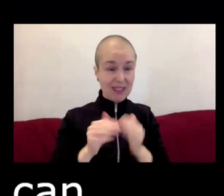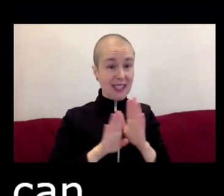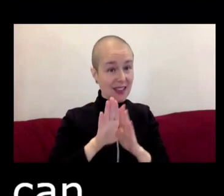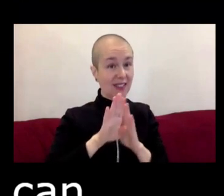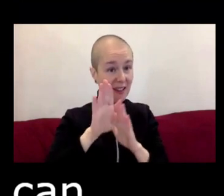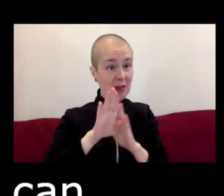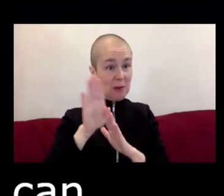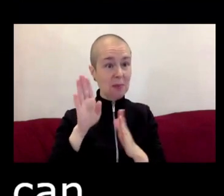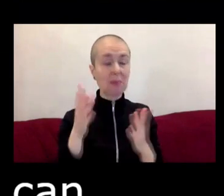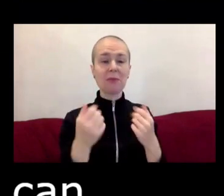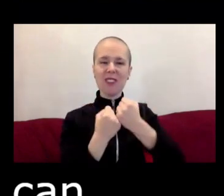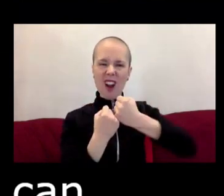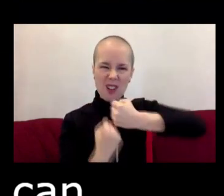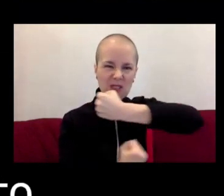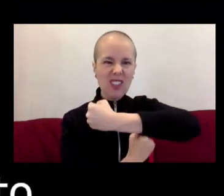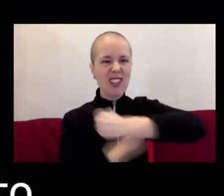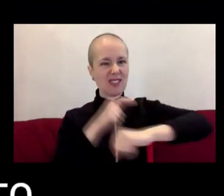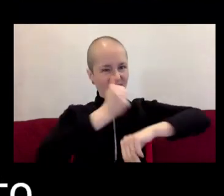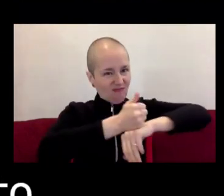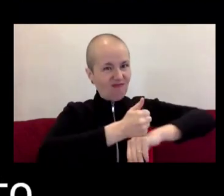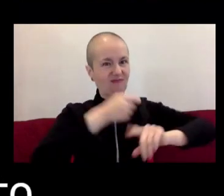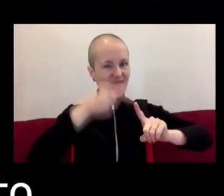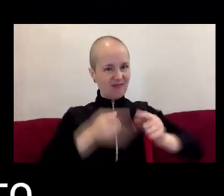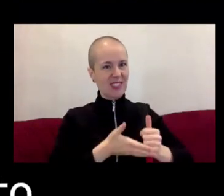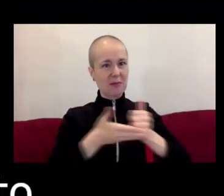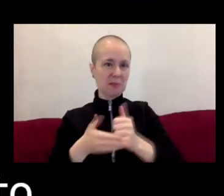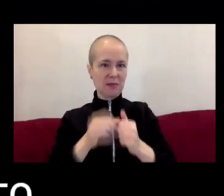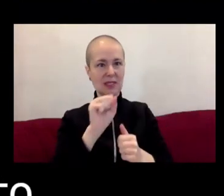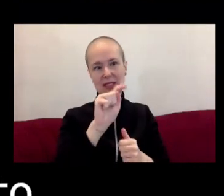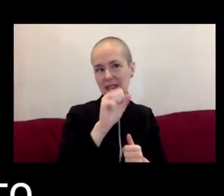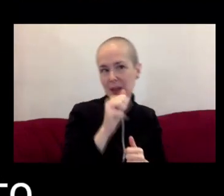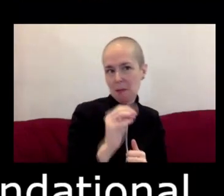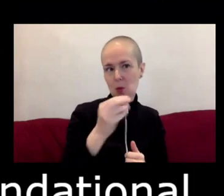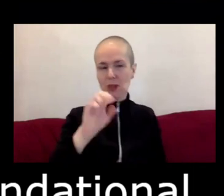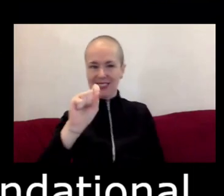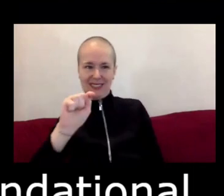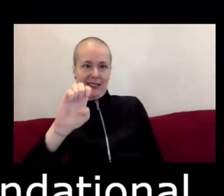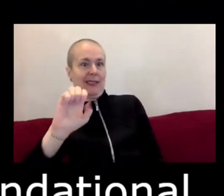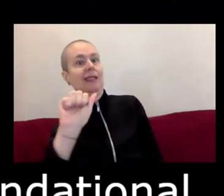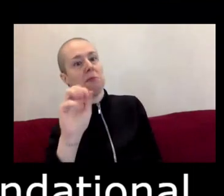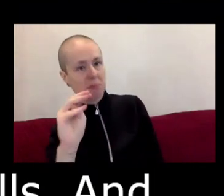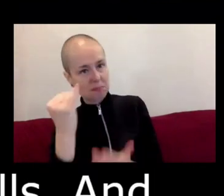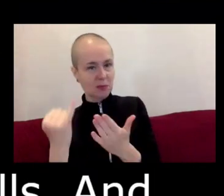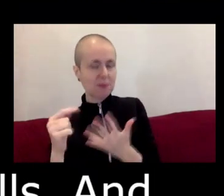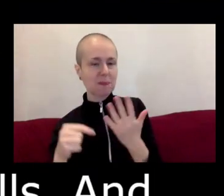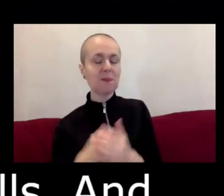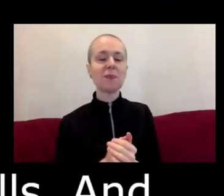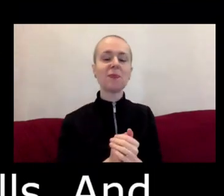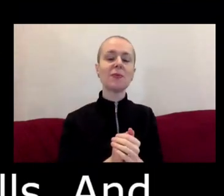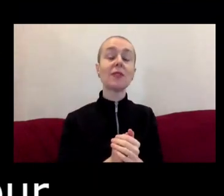like a foundational, like a STEM or STEAM skills. And so when we are doing our